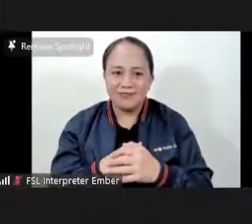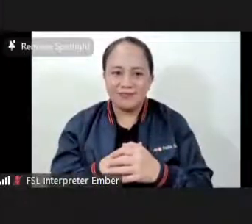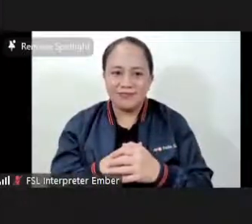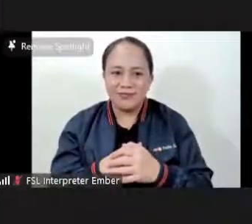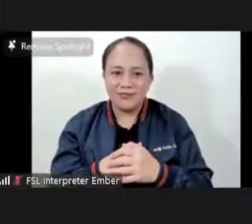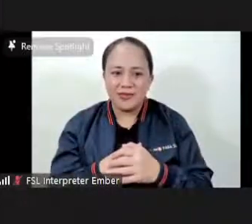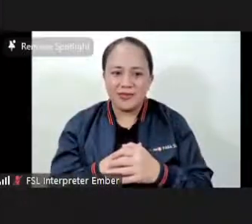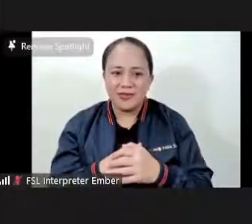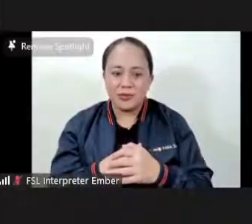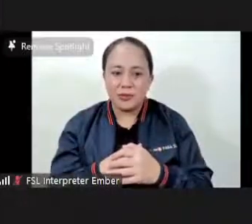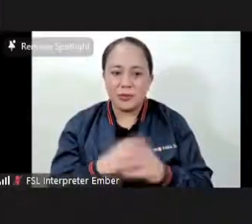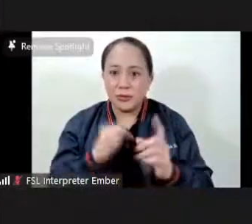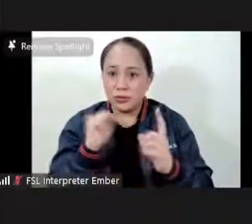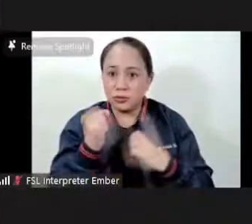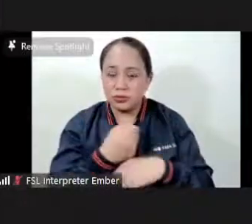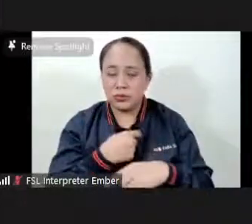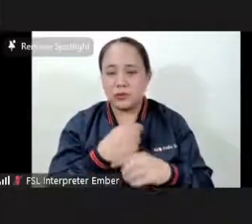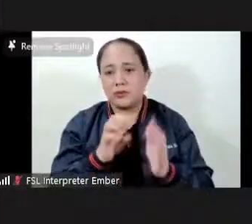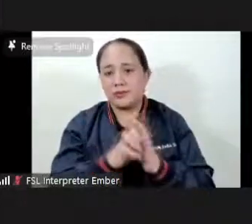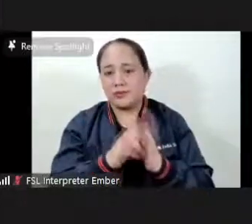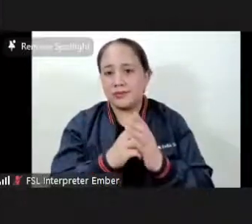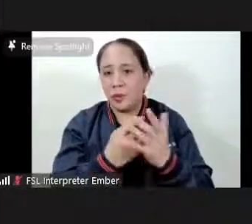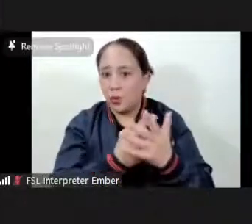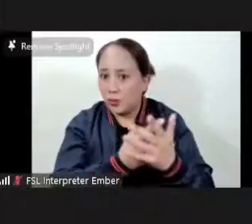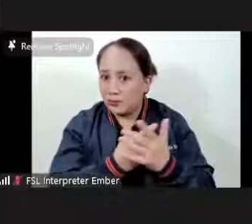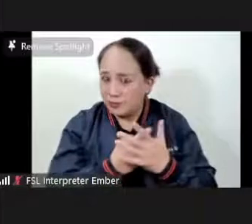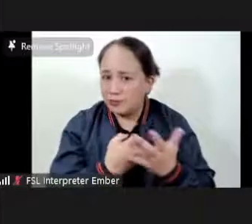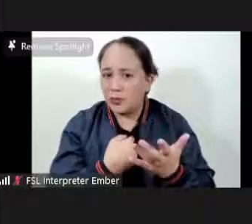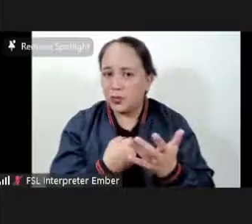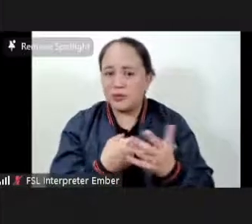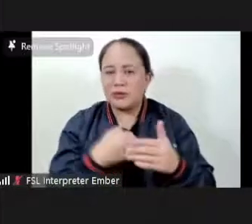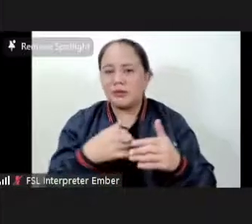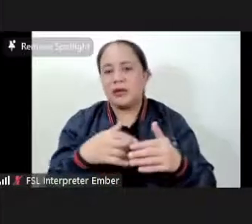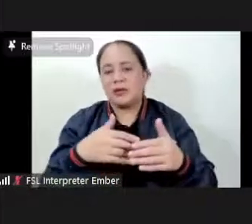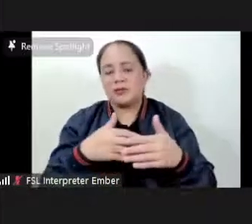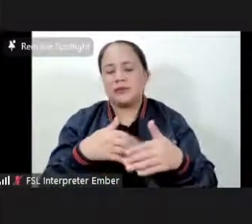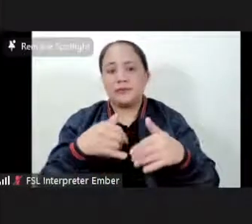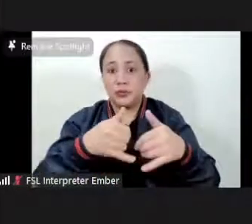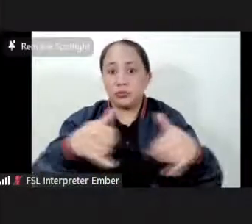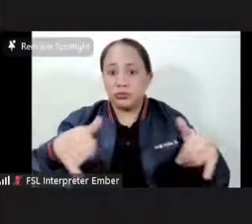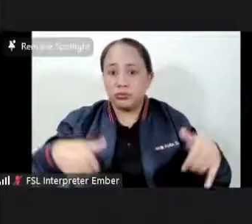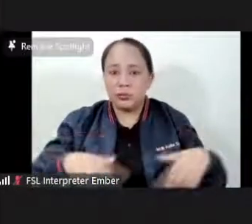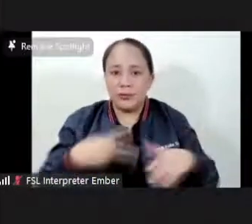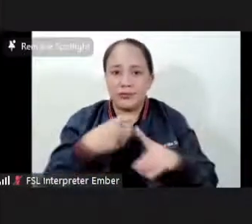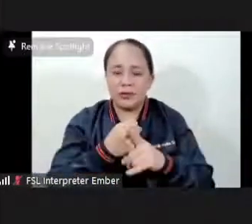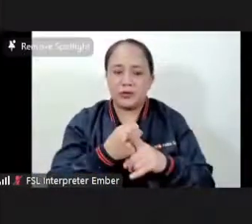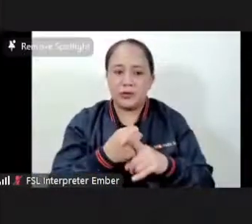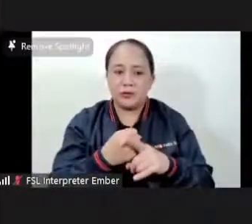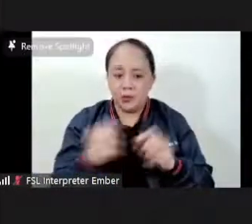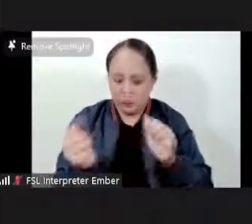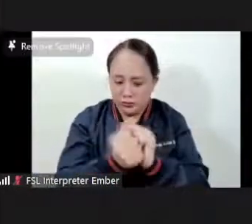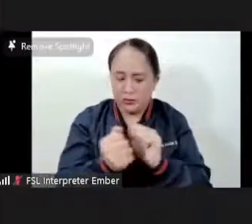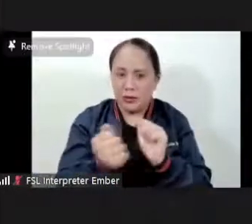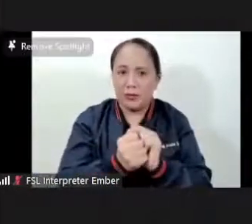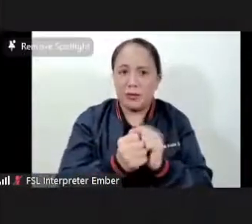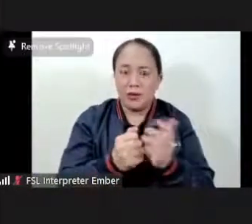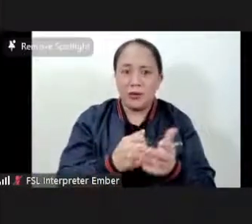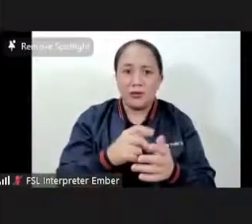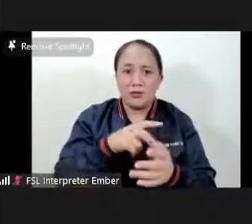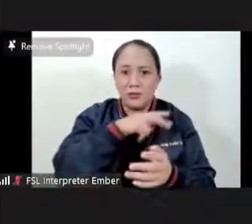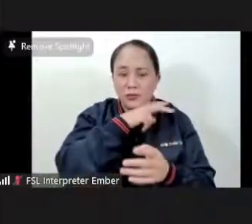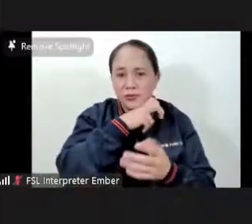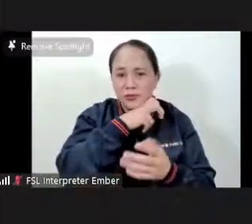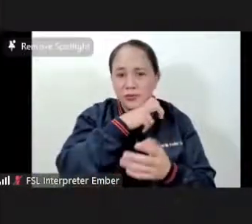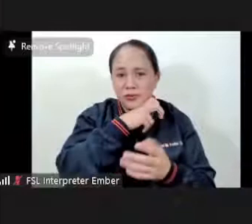Settings like quarantine measures that restrict the victims to places with the perpetrators of abuse and